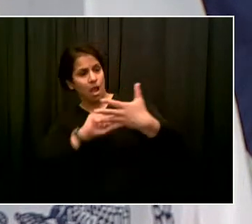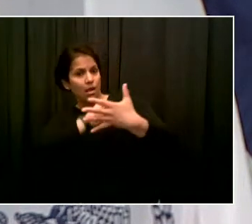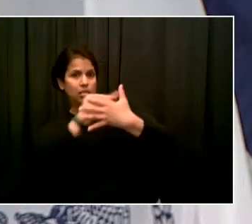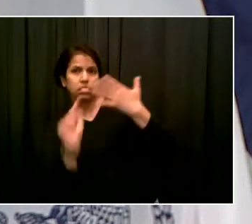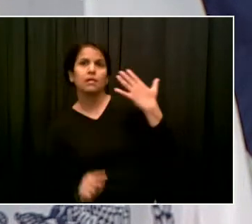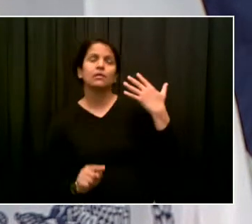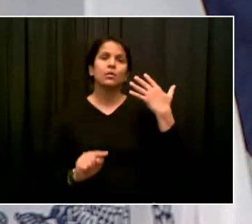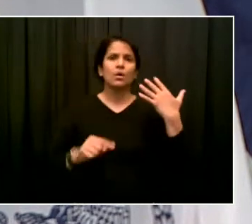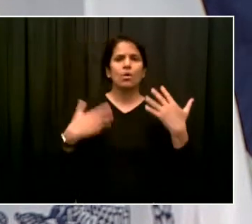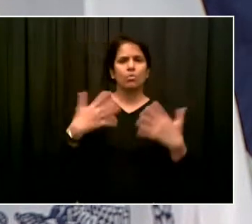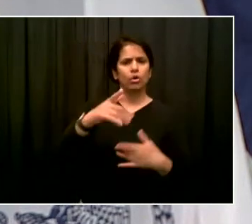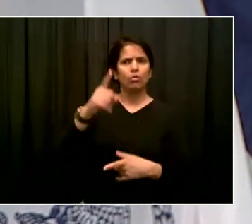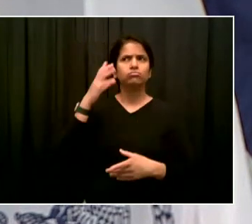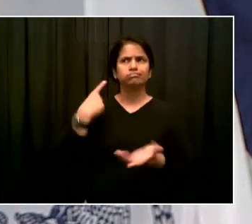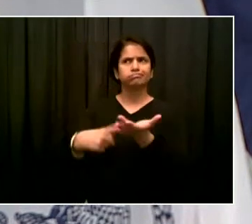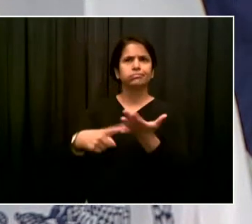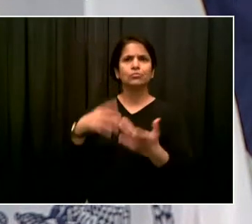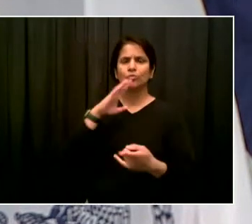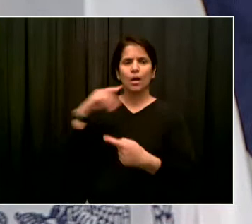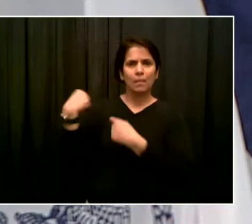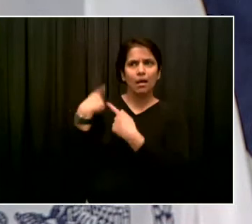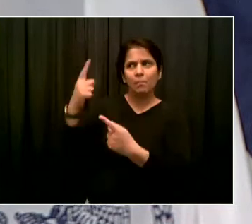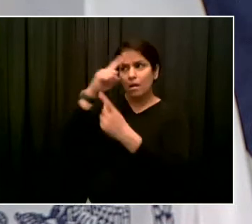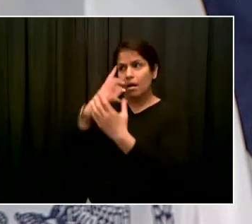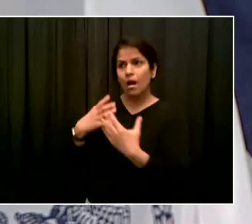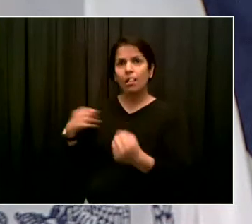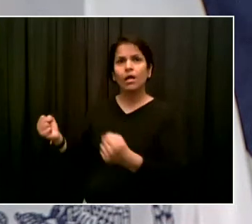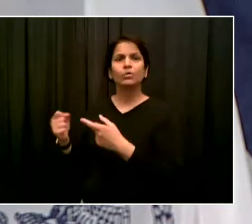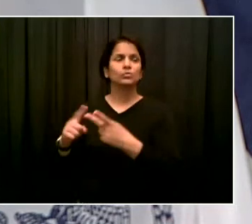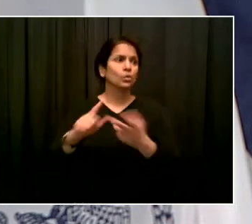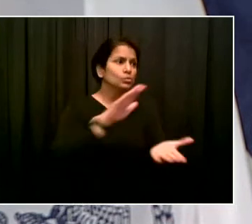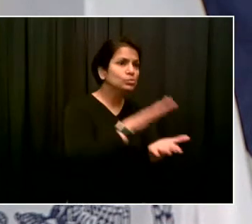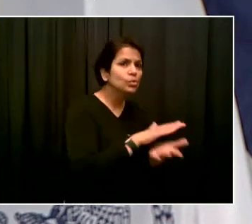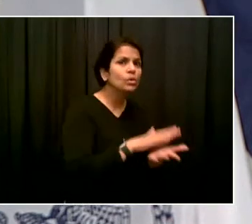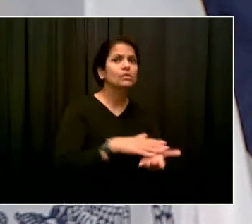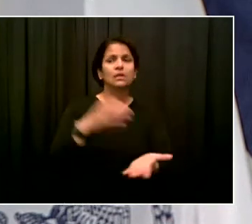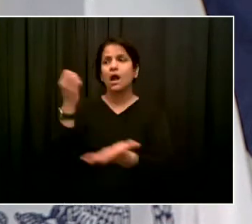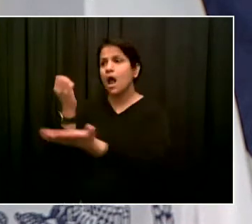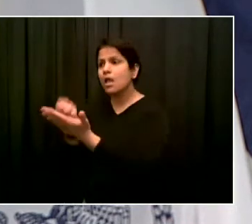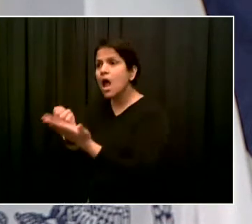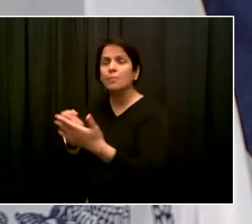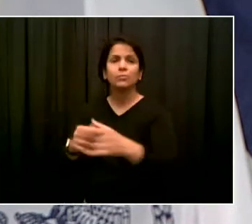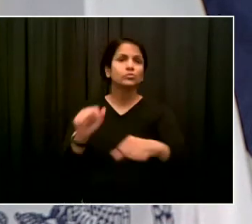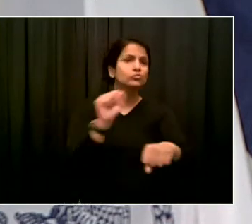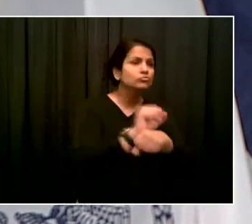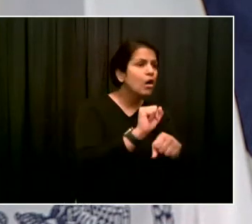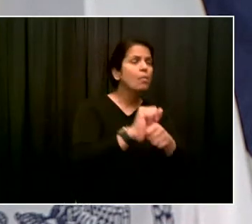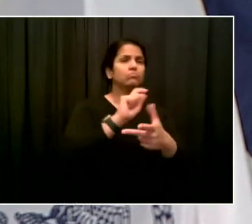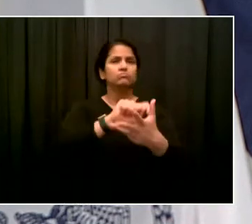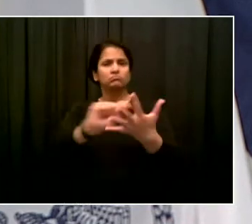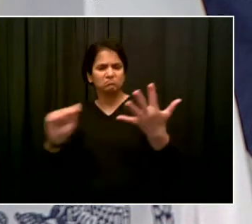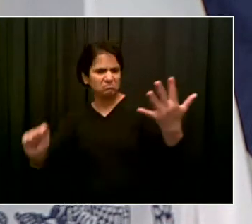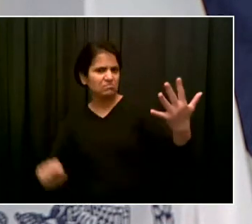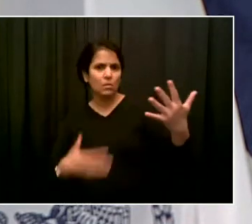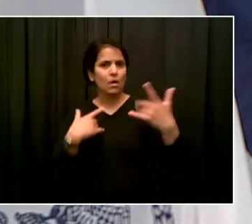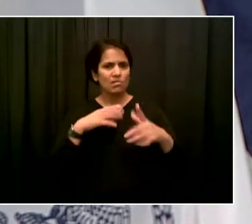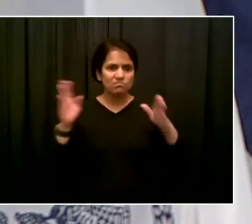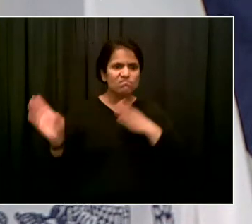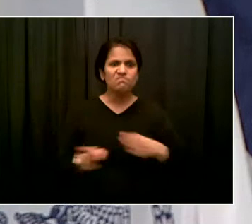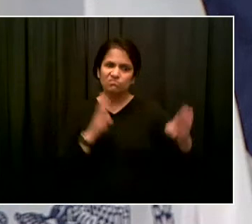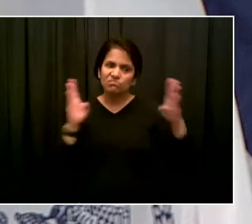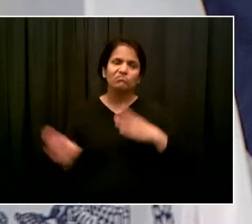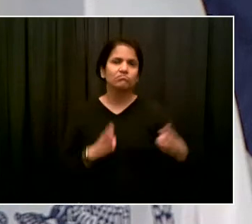health. It means bringing back schools. It means bringing back jobs. Everything about a recovery for all of